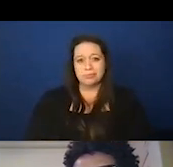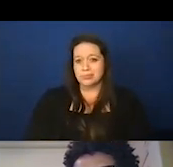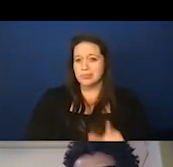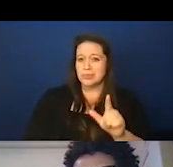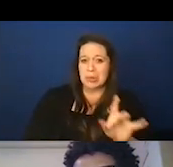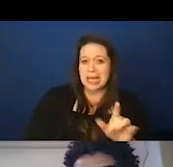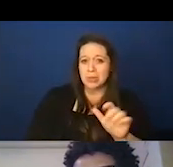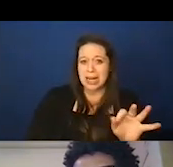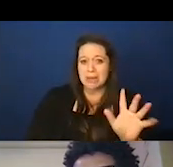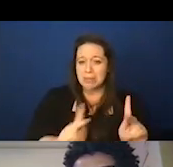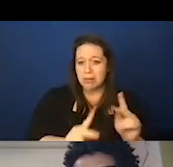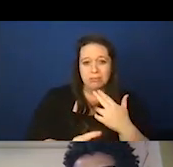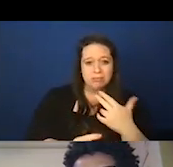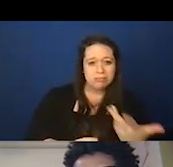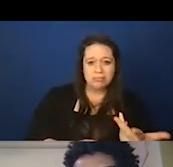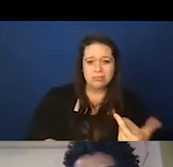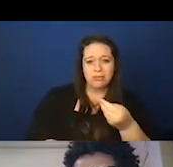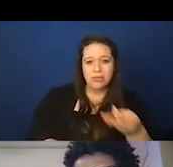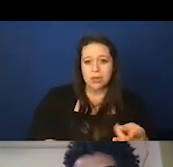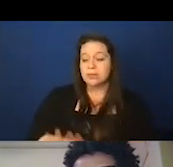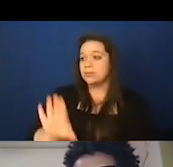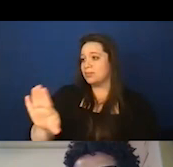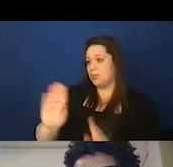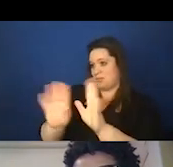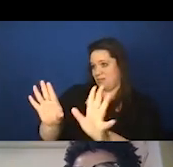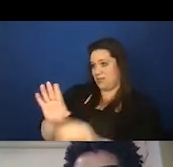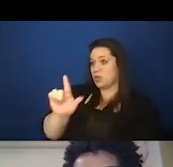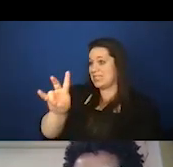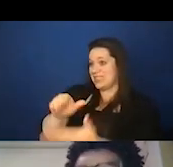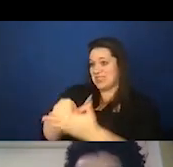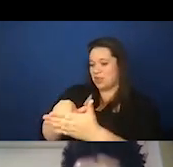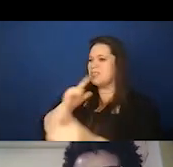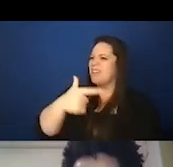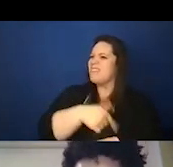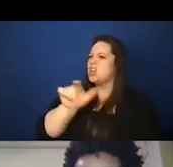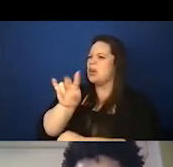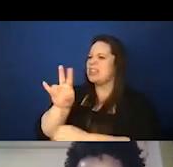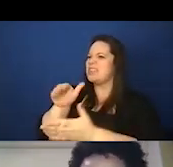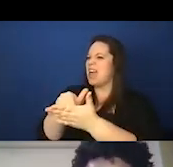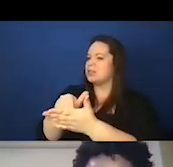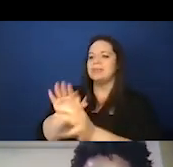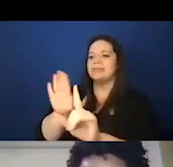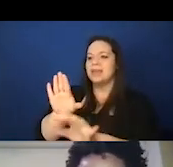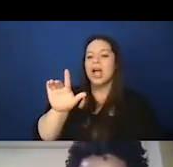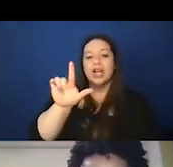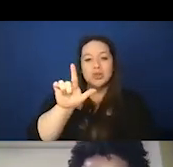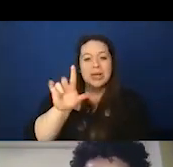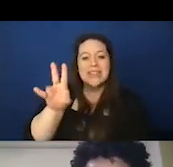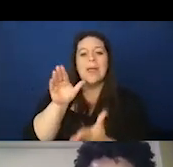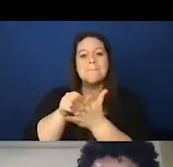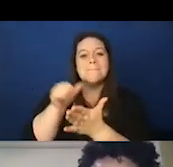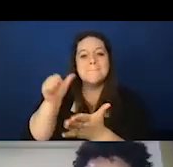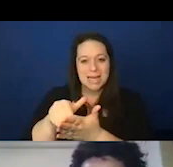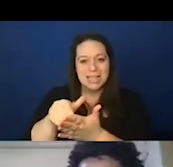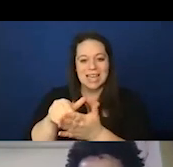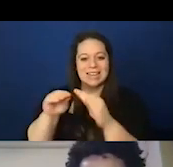Vasquez, I got to correct you one thing. We've given out 27 million. Oh, 27 million. That's what I meant. Not 27,000 in the country,